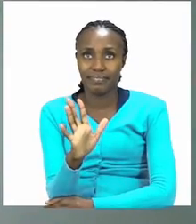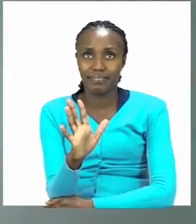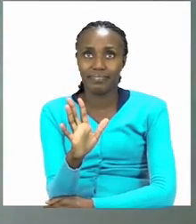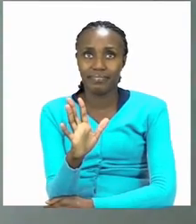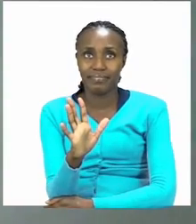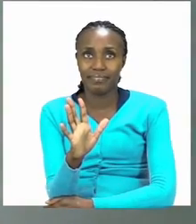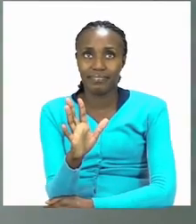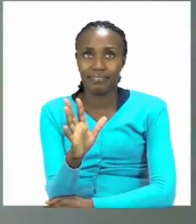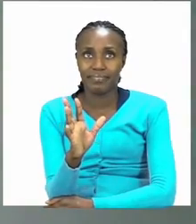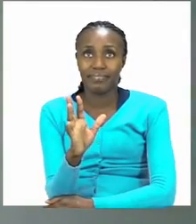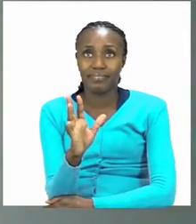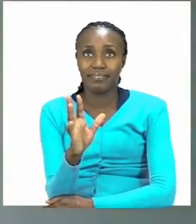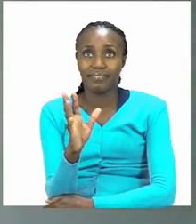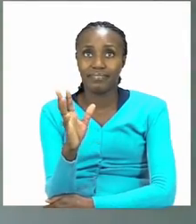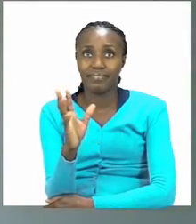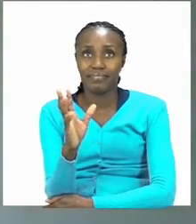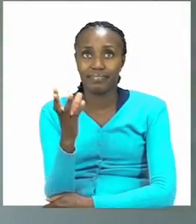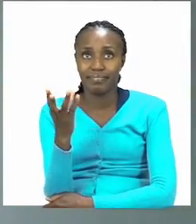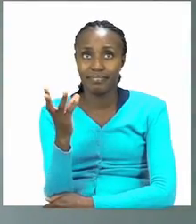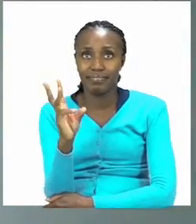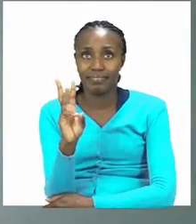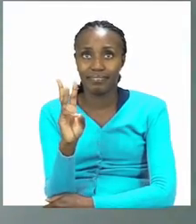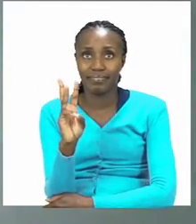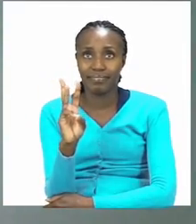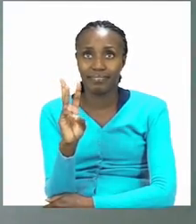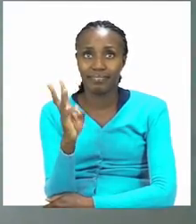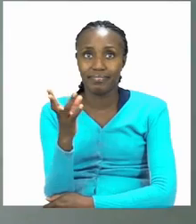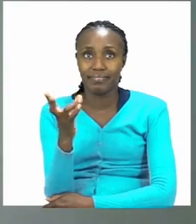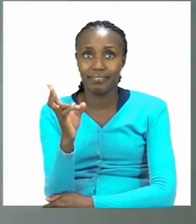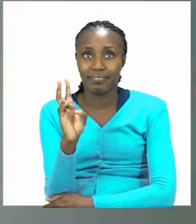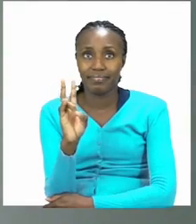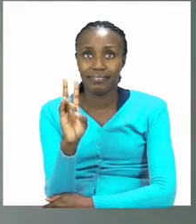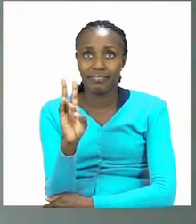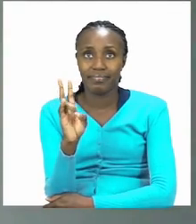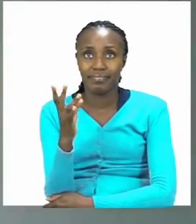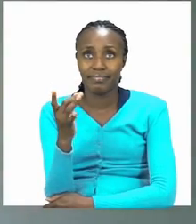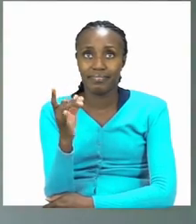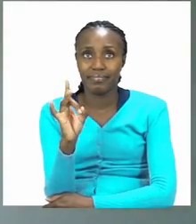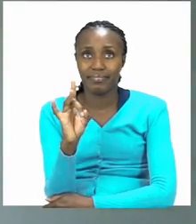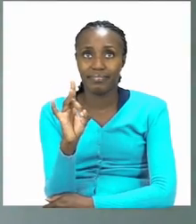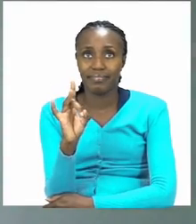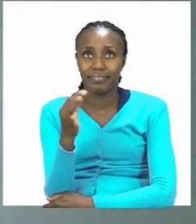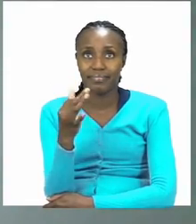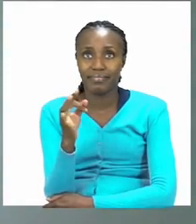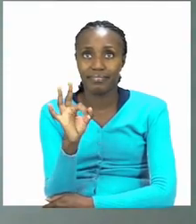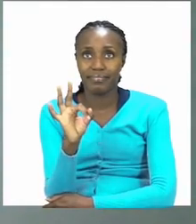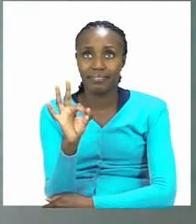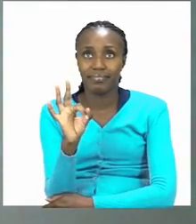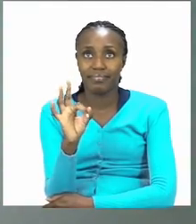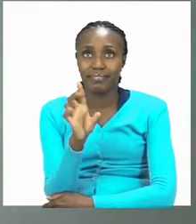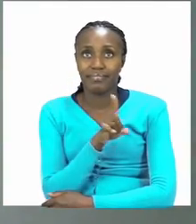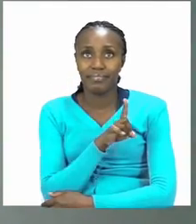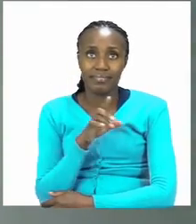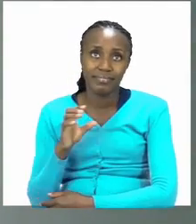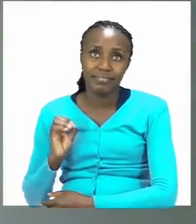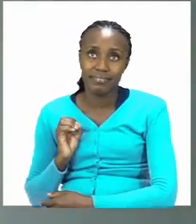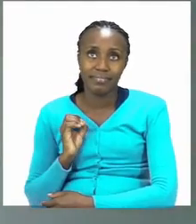5. Let's count on 6, 7, 8, 9,